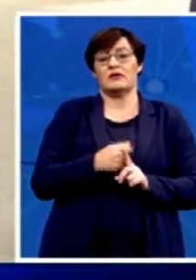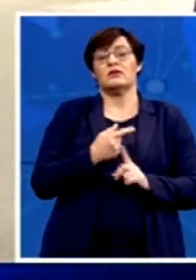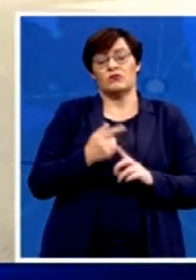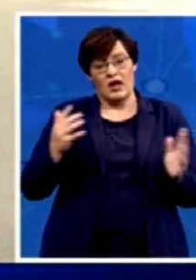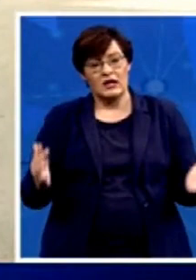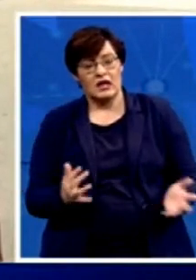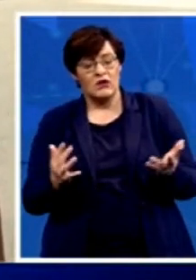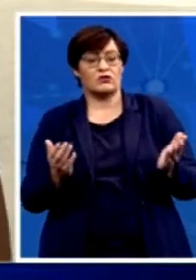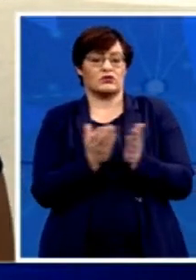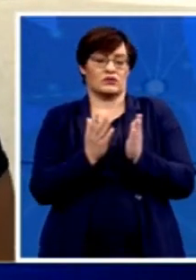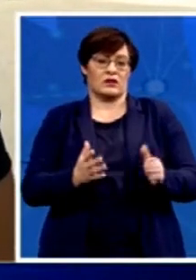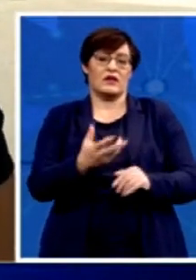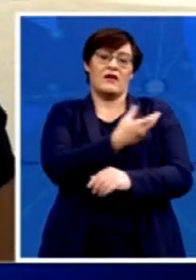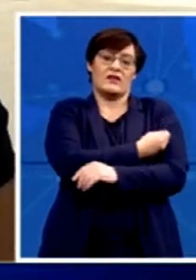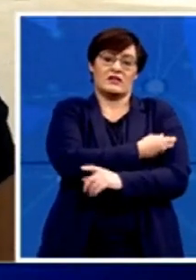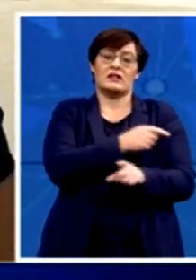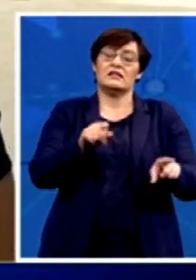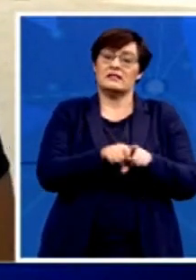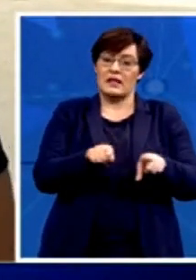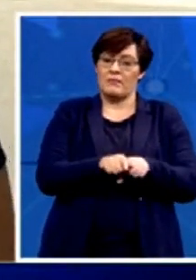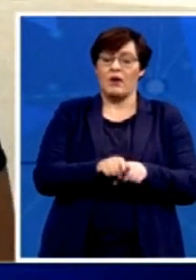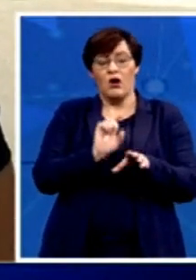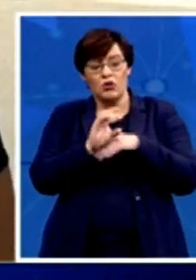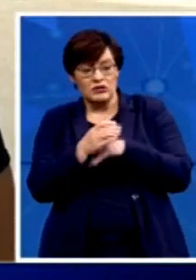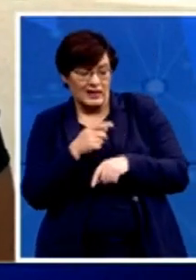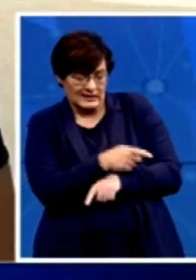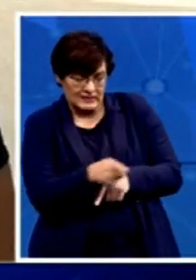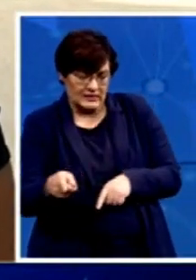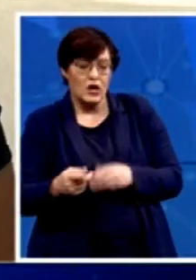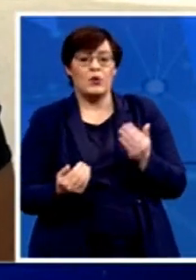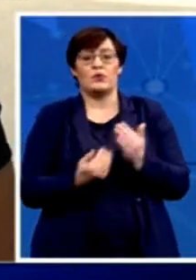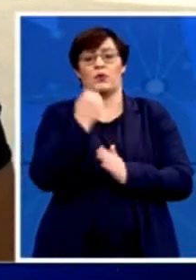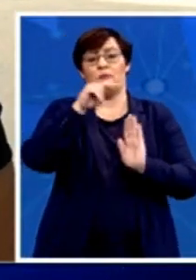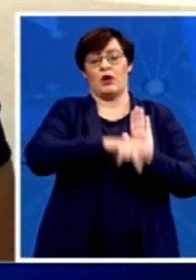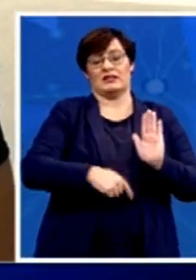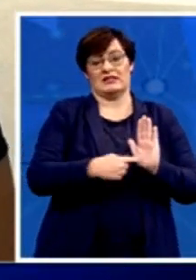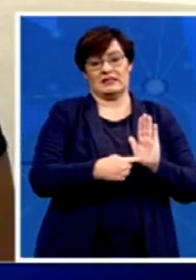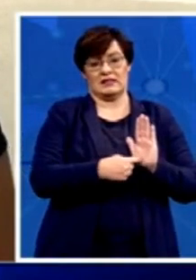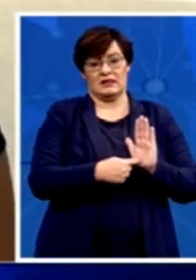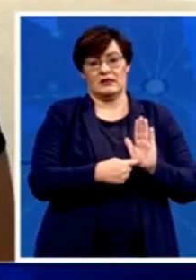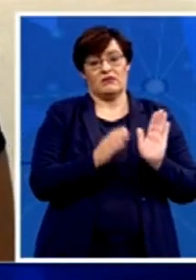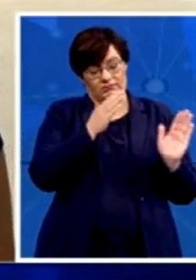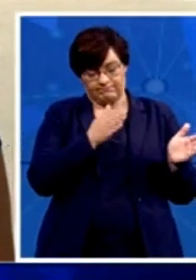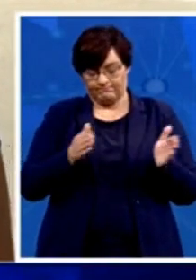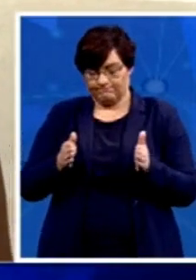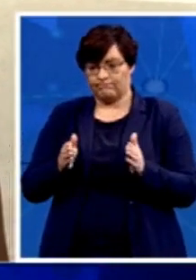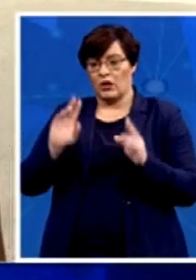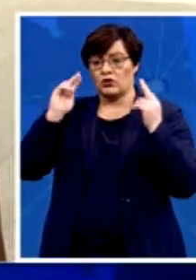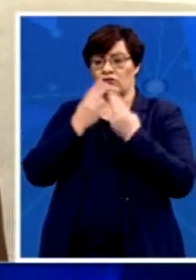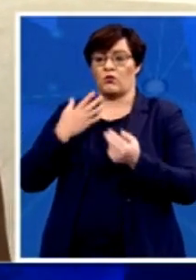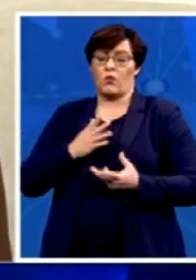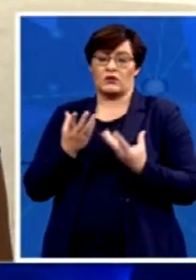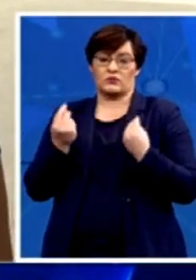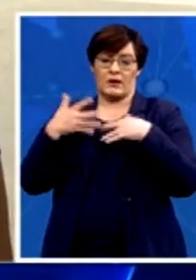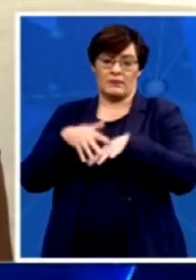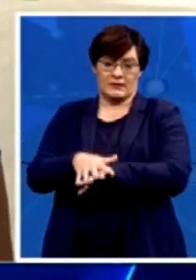to consult with them around this policy shift that the university is about to embark on. With that, it's back to you in